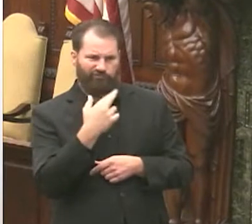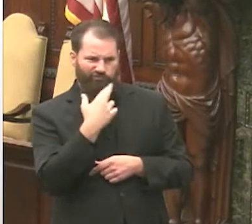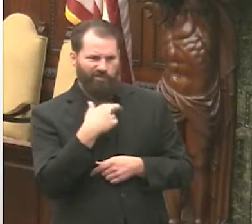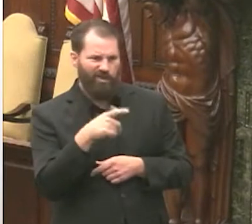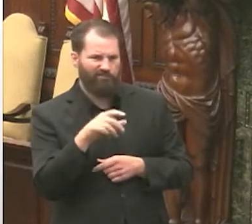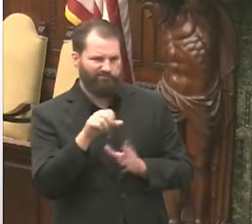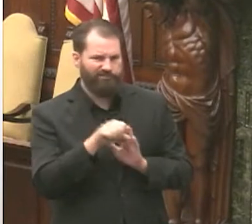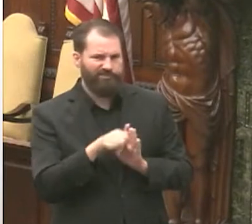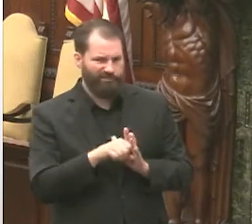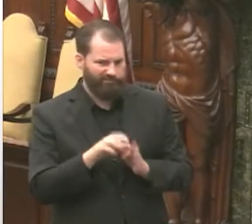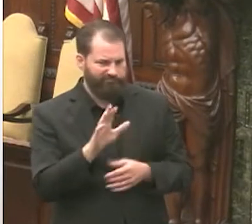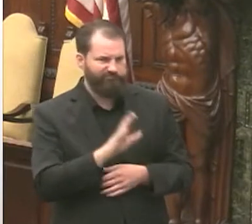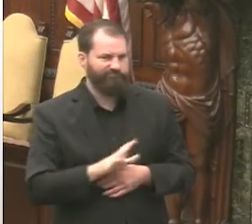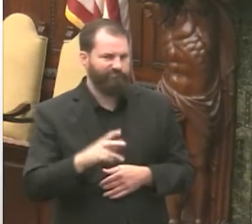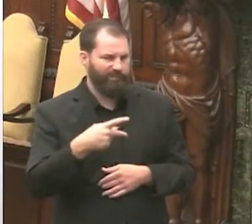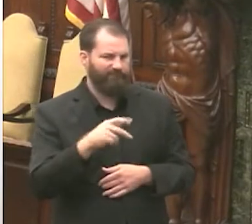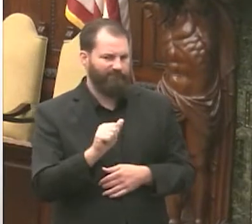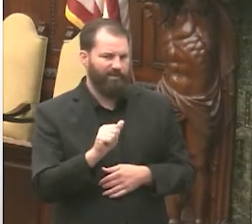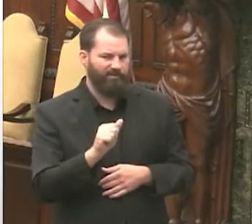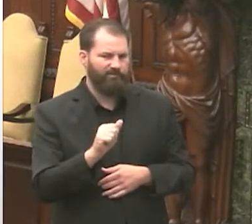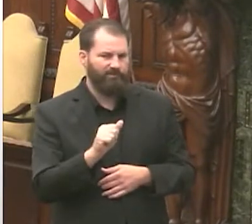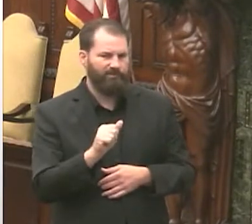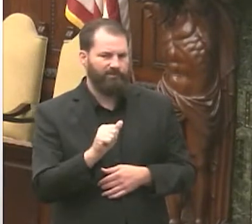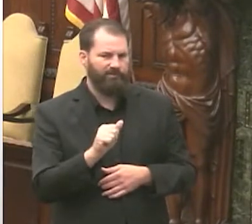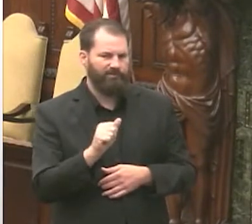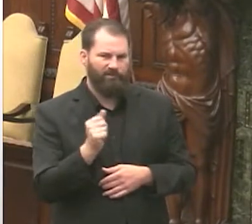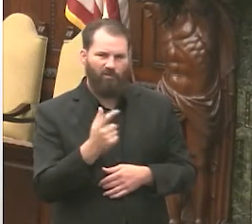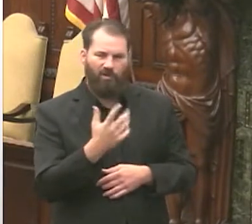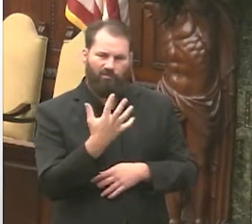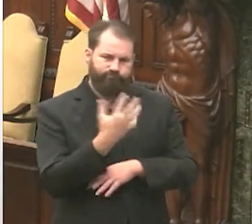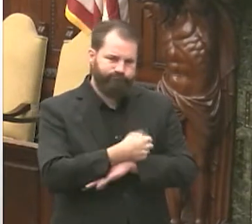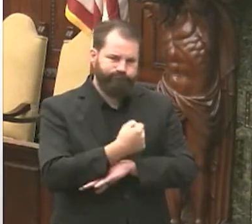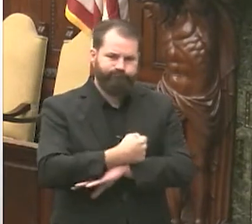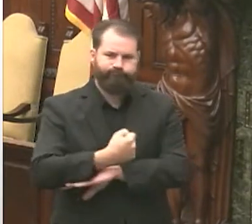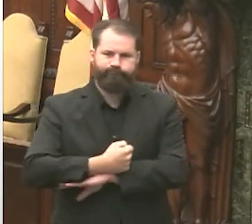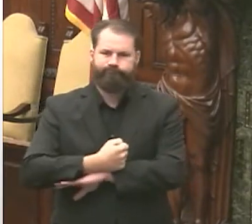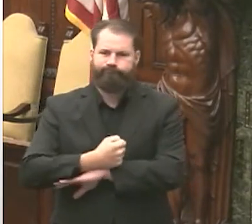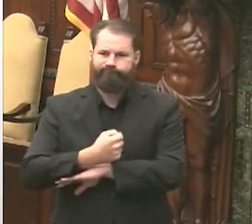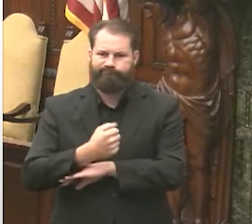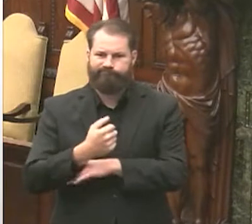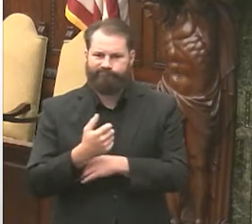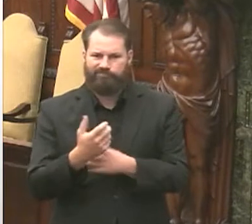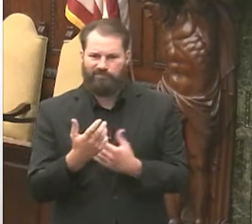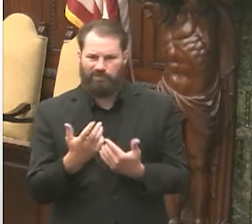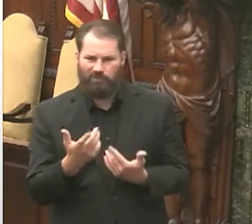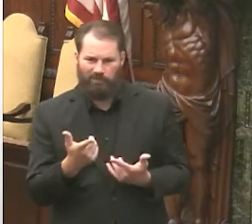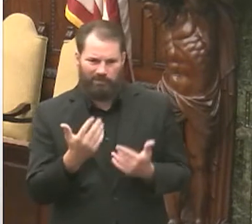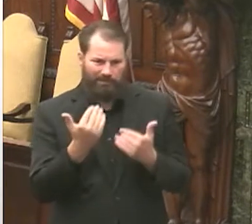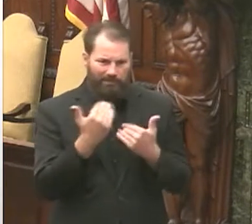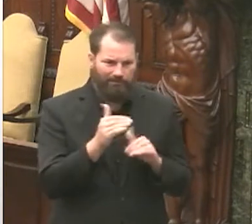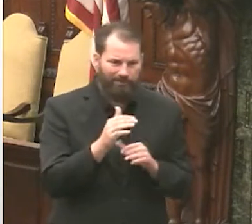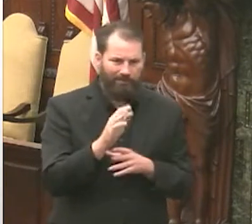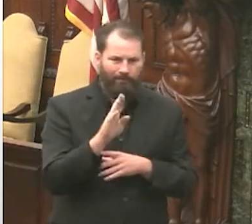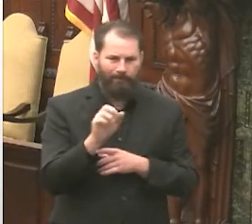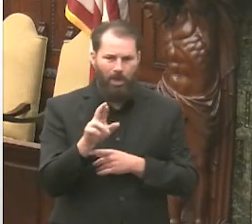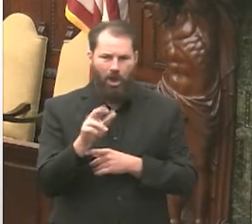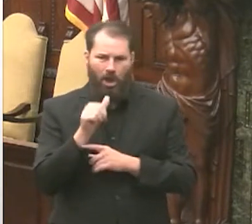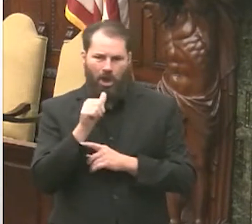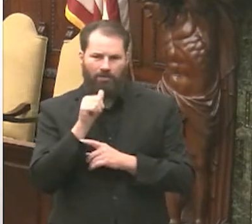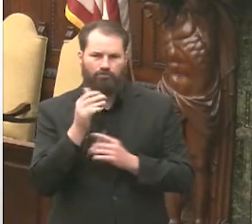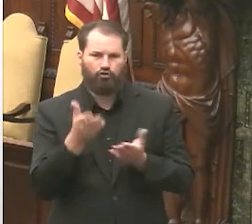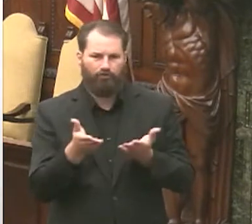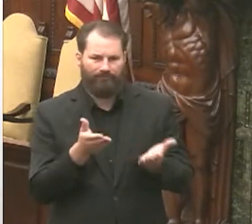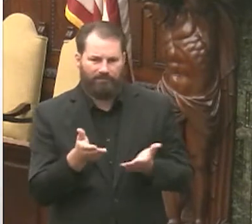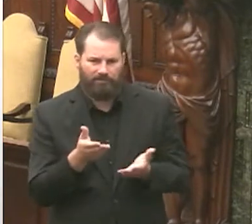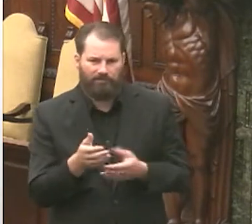And one of the things they're saying is to continue to restrict bar service and to restrict the idea of people